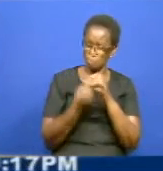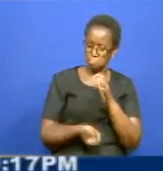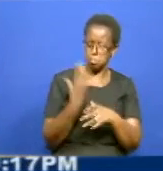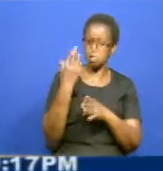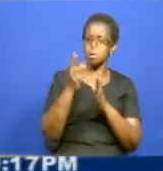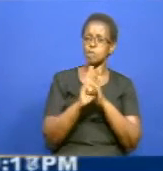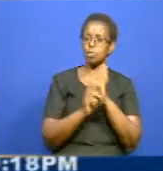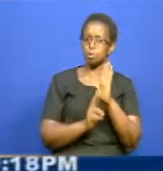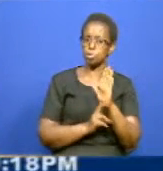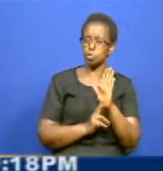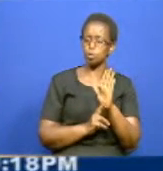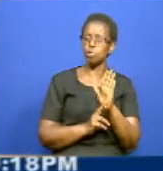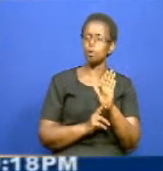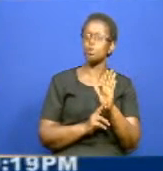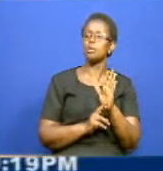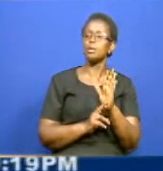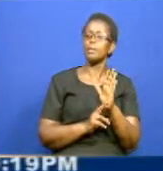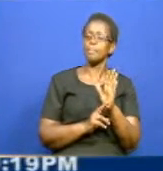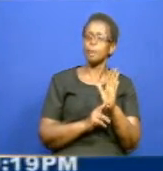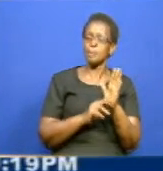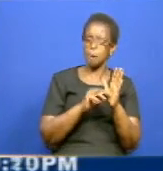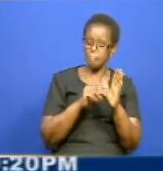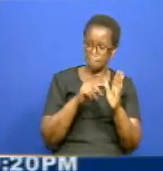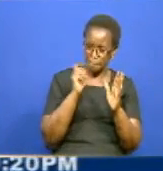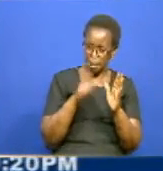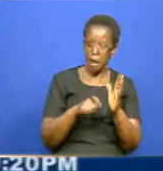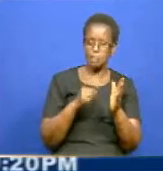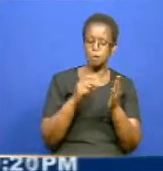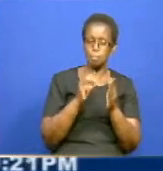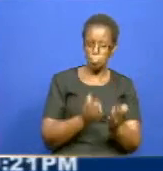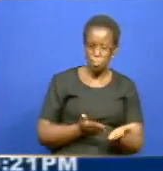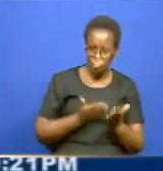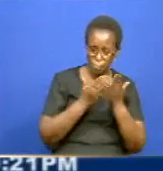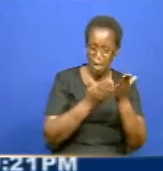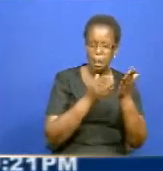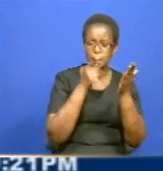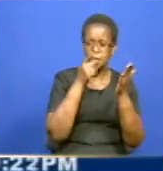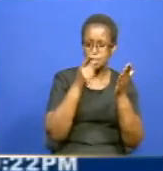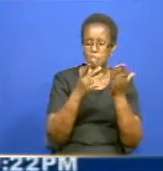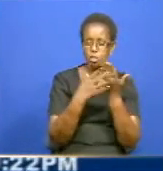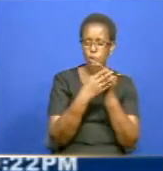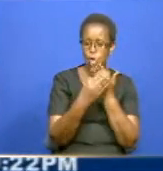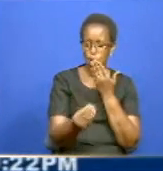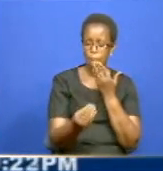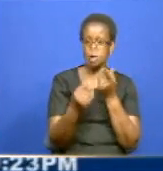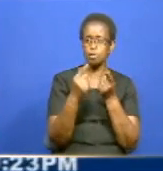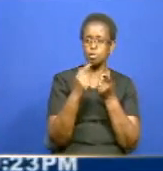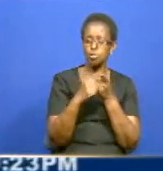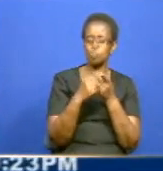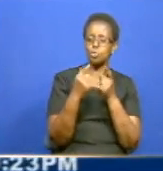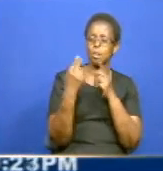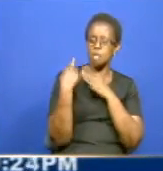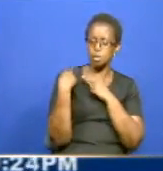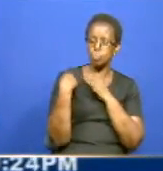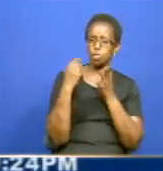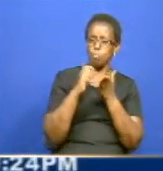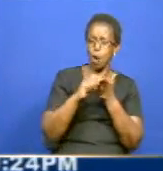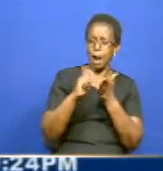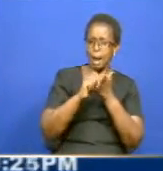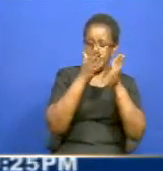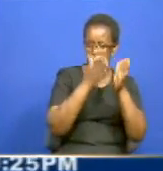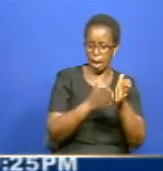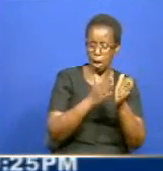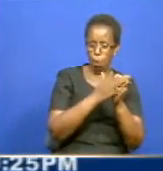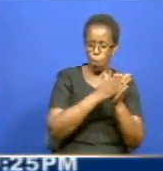authority will transmit a copy of the statutory instrument to the responsible clerk within 7 days